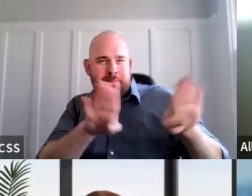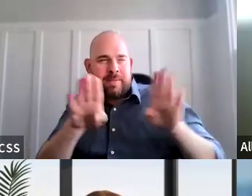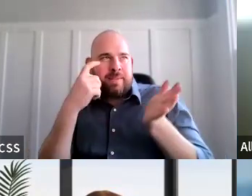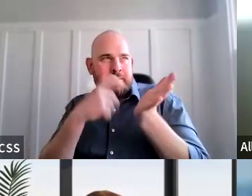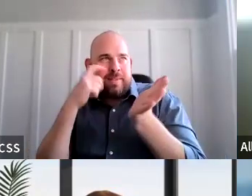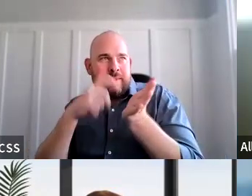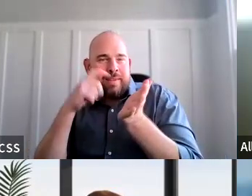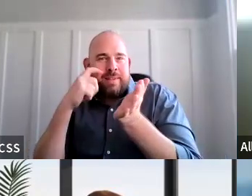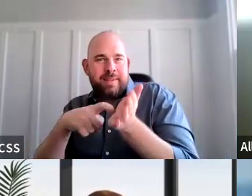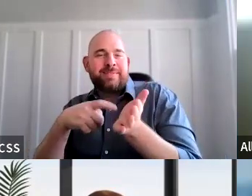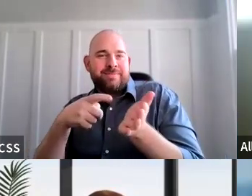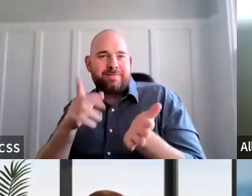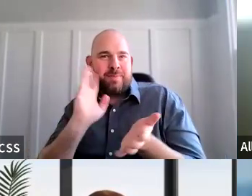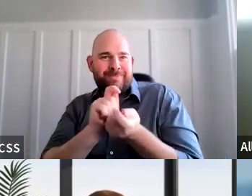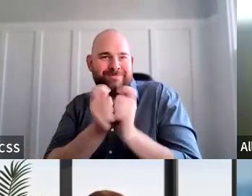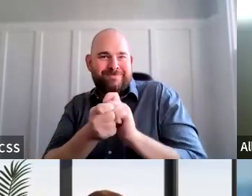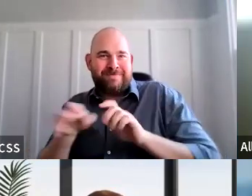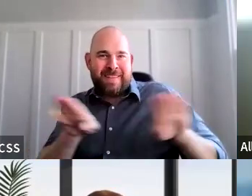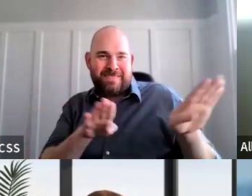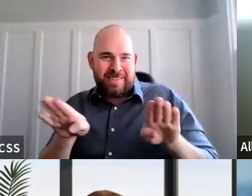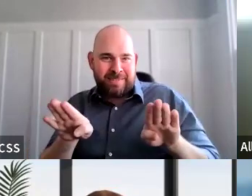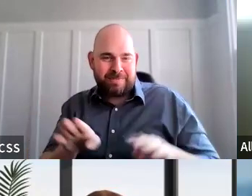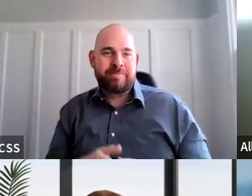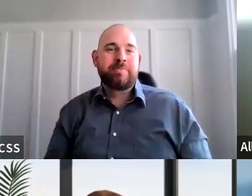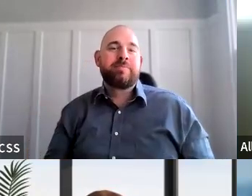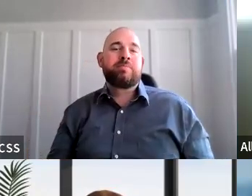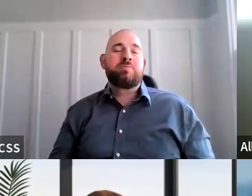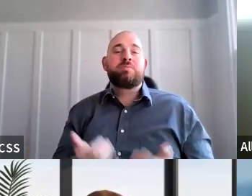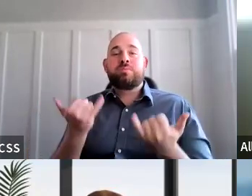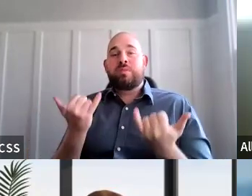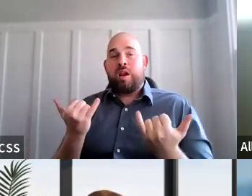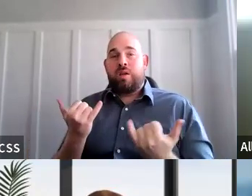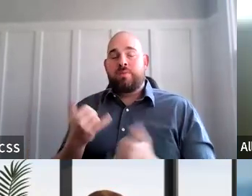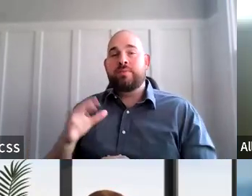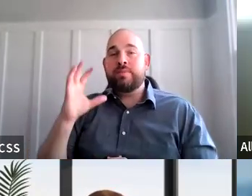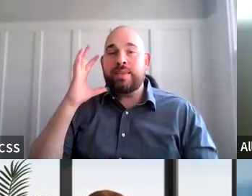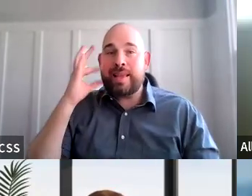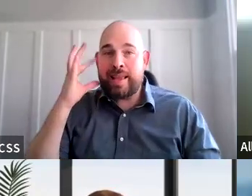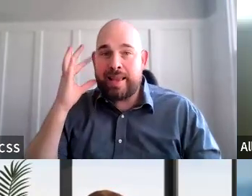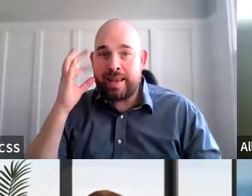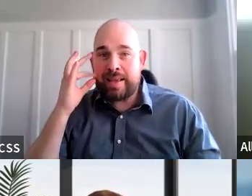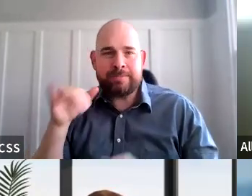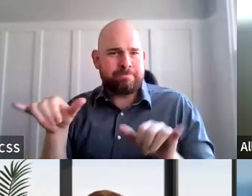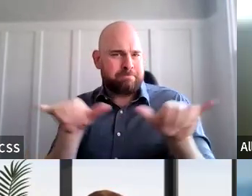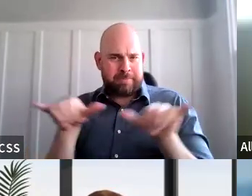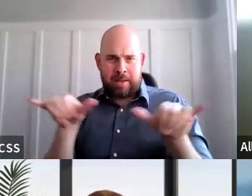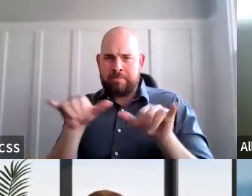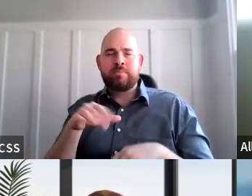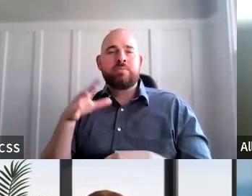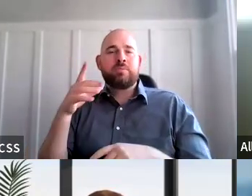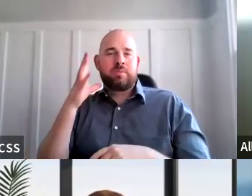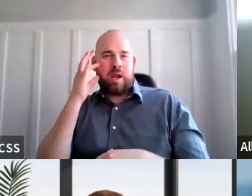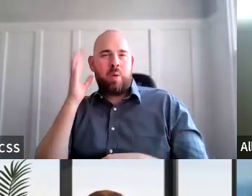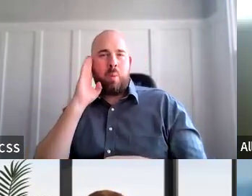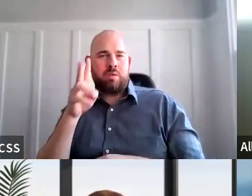And this is something that will happen once the animal is adopted by the deaf owner, right? Their behavior is changing as the